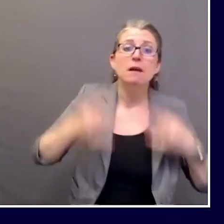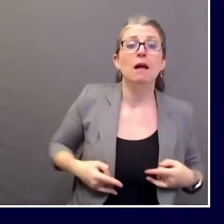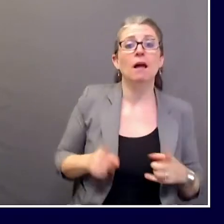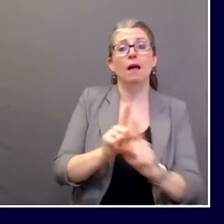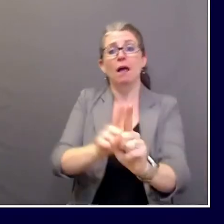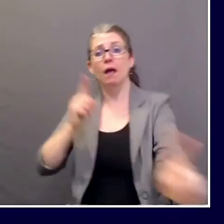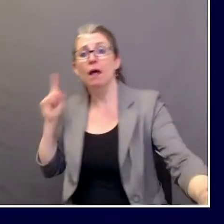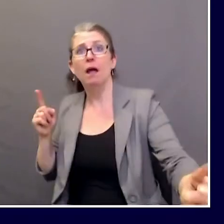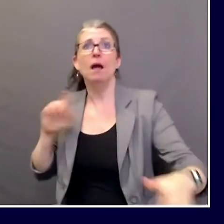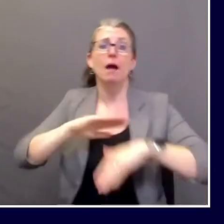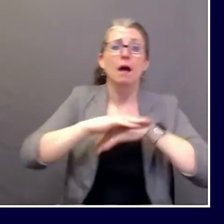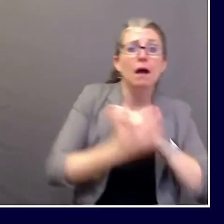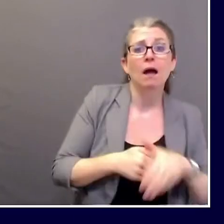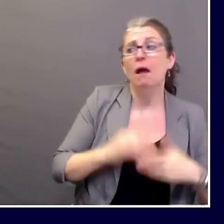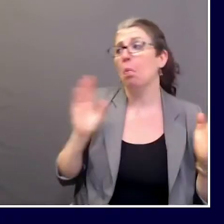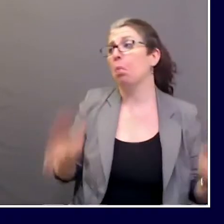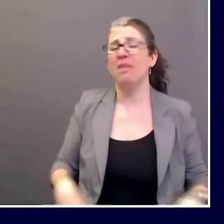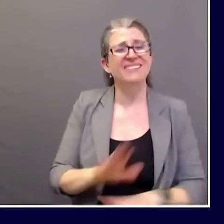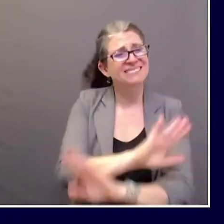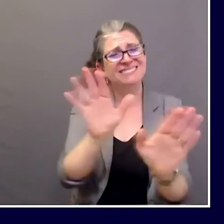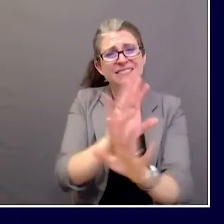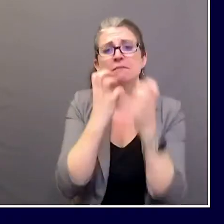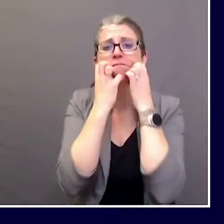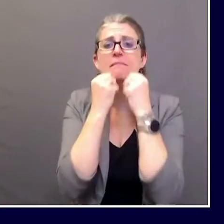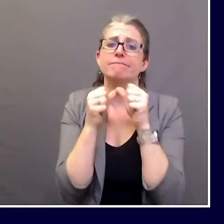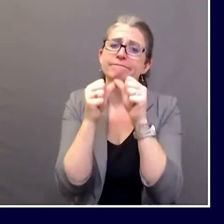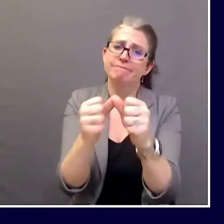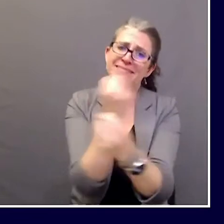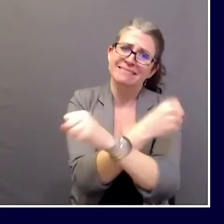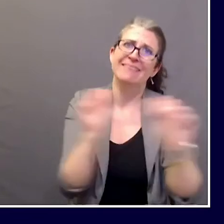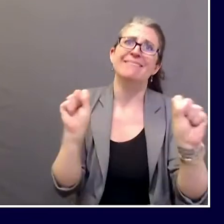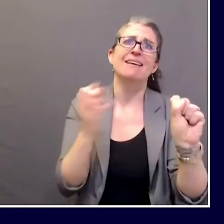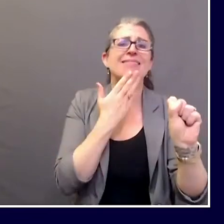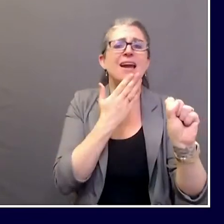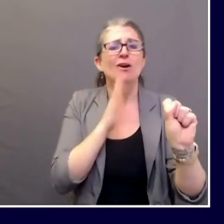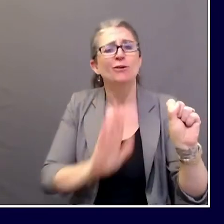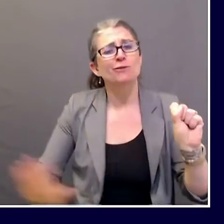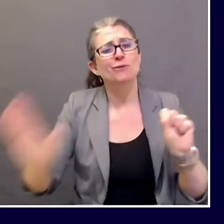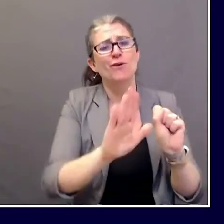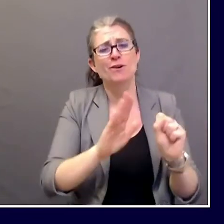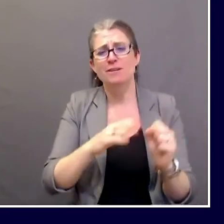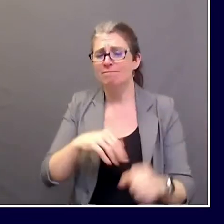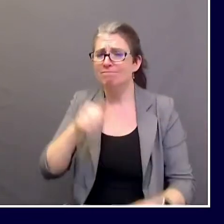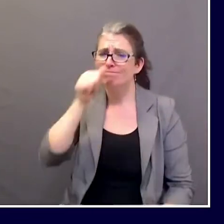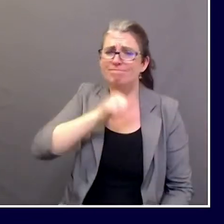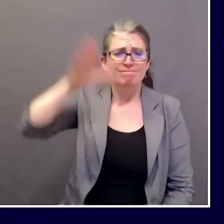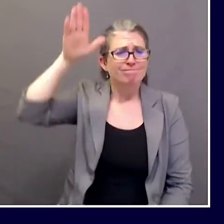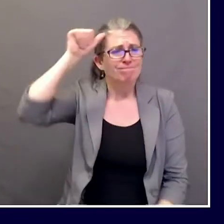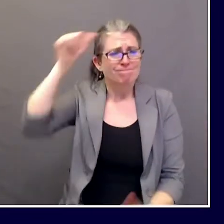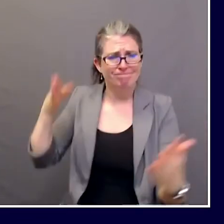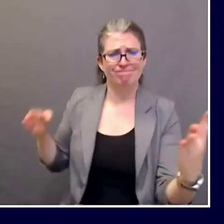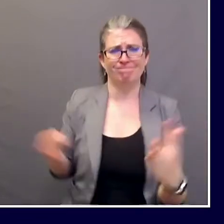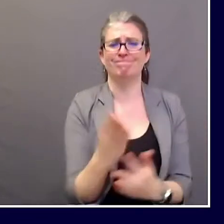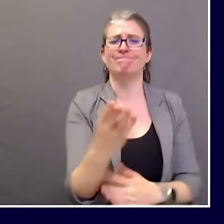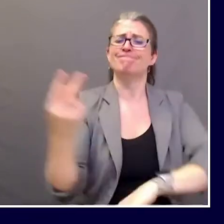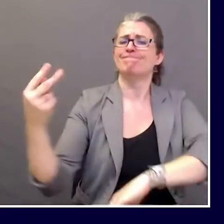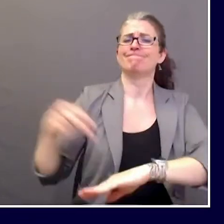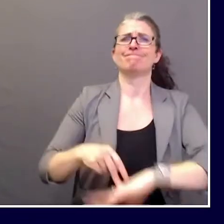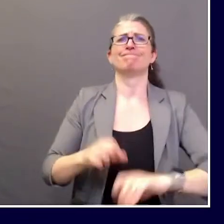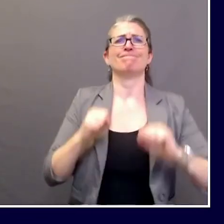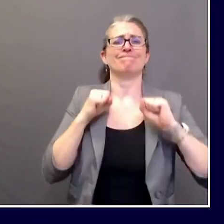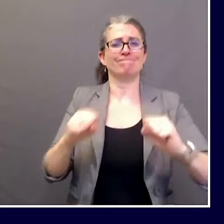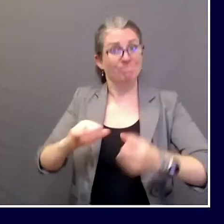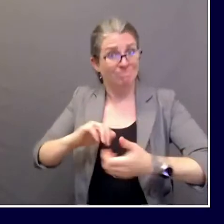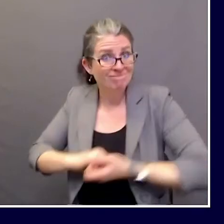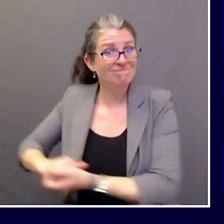Please help us. Be courageous. Persevere. We will get through this together. Thank you. Happy to take